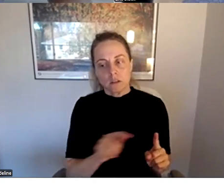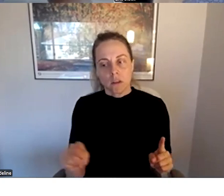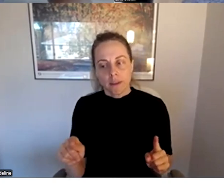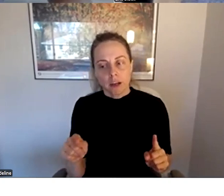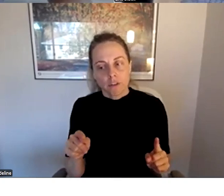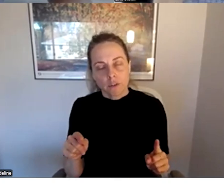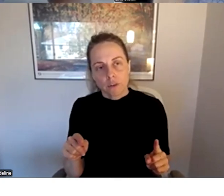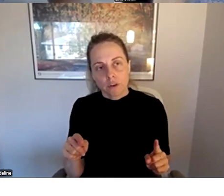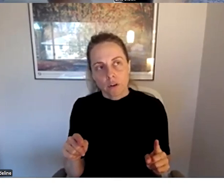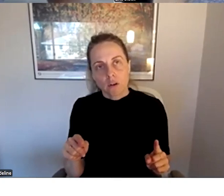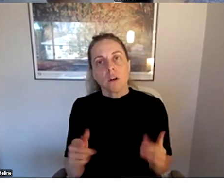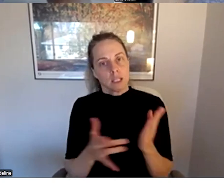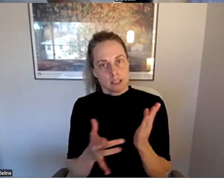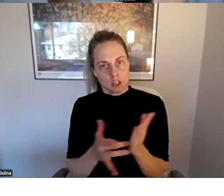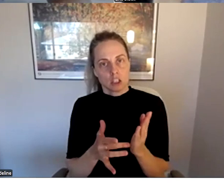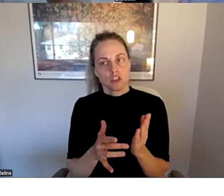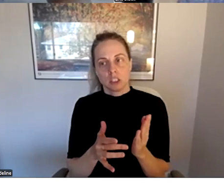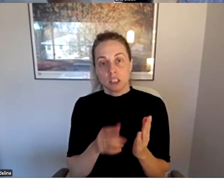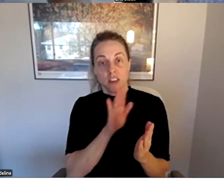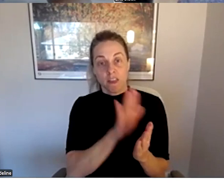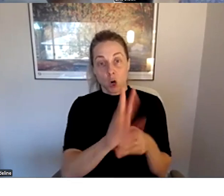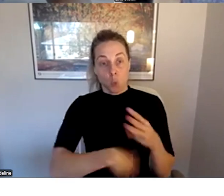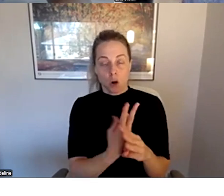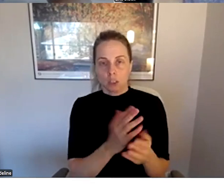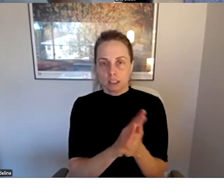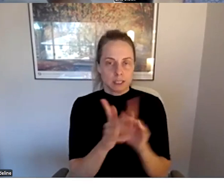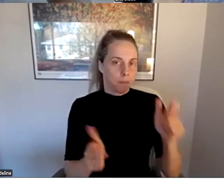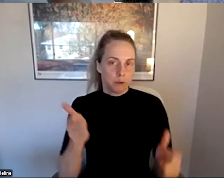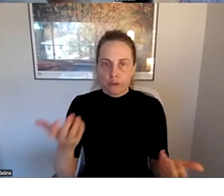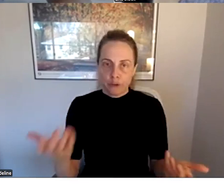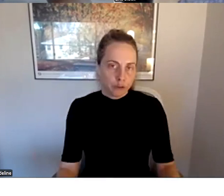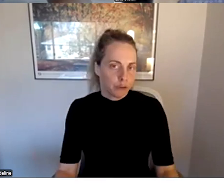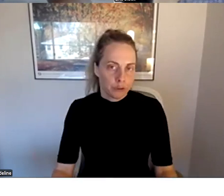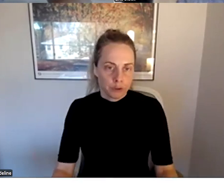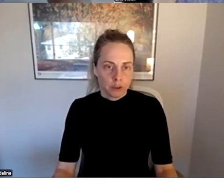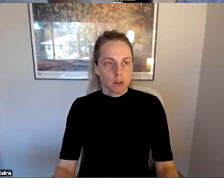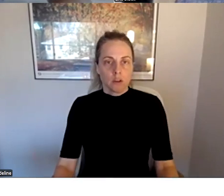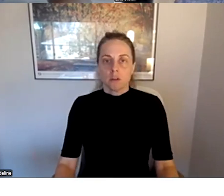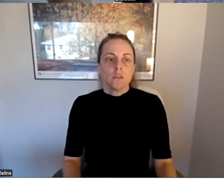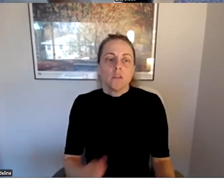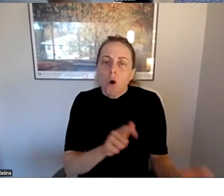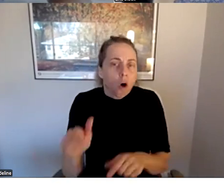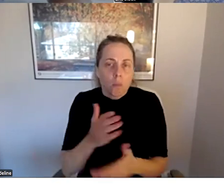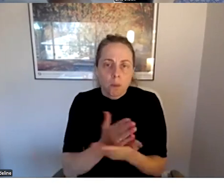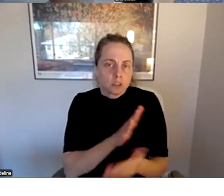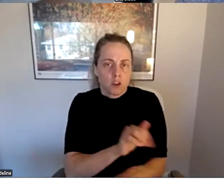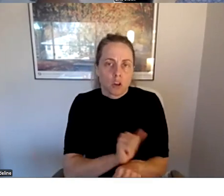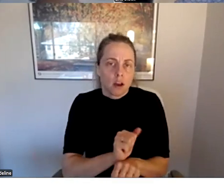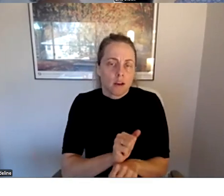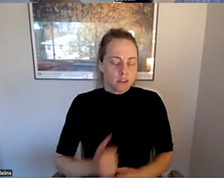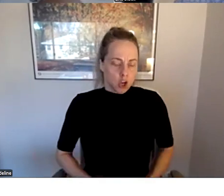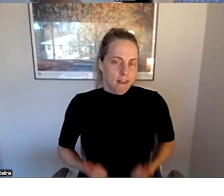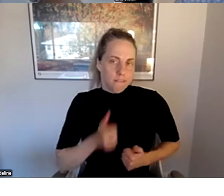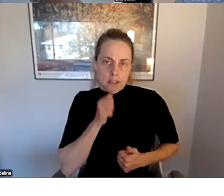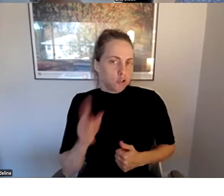that the technology is expanding their world and in all aspects of life, not just employment, but within employment,